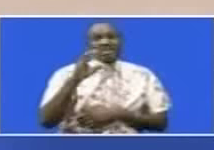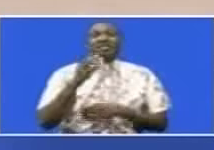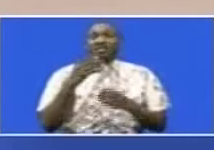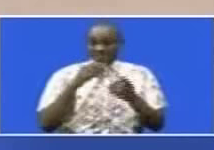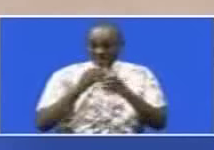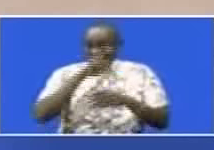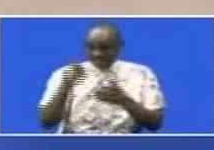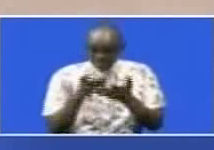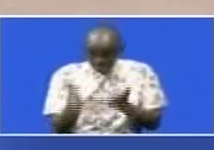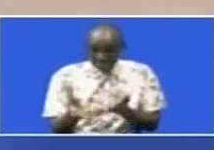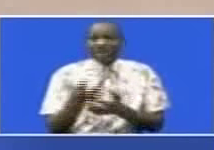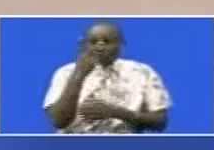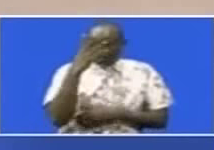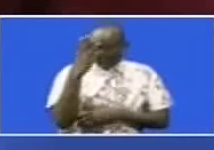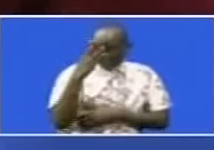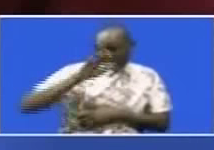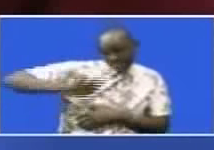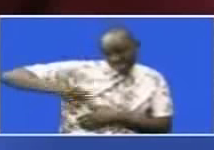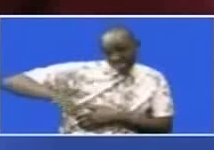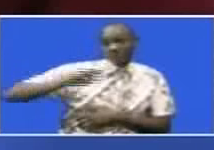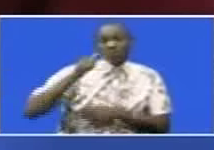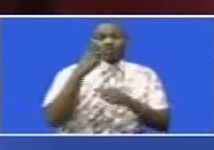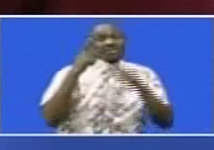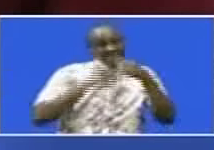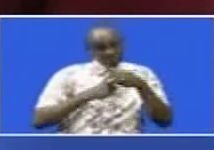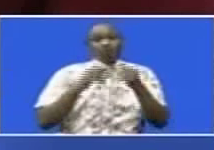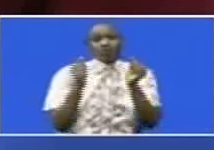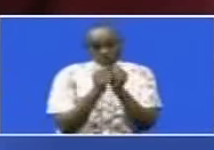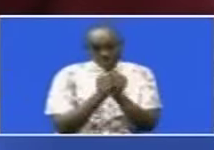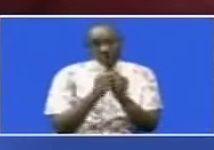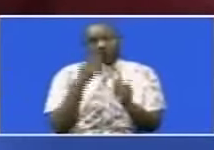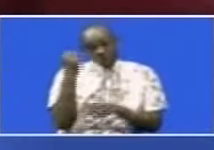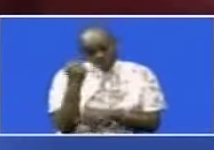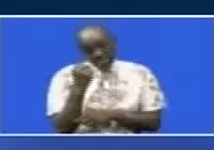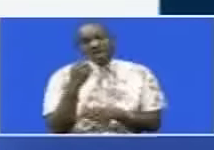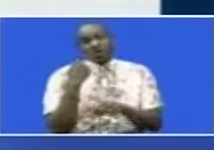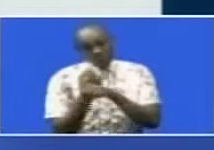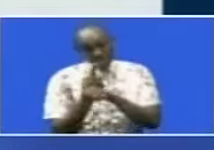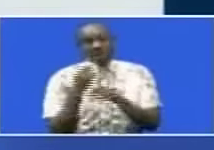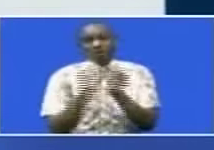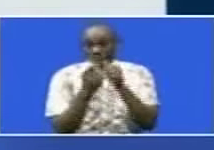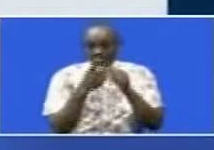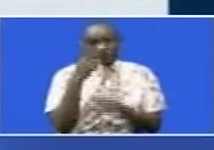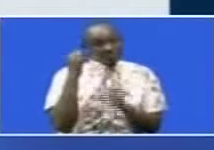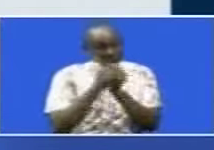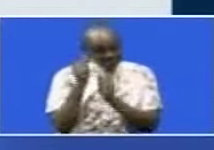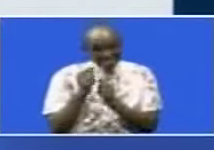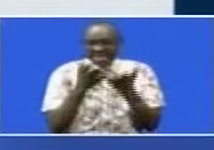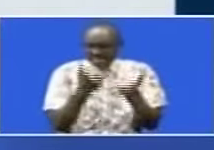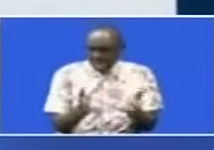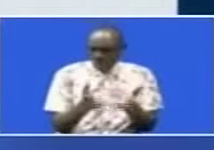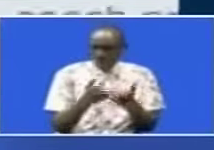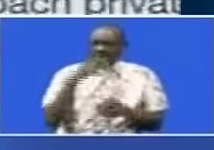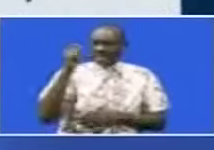candidates. 24 remaining papers will be done from 26th October to 5th November 2015. A brief prepared by the Examinations